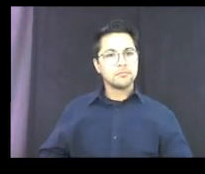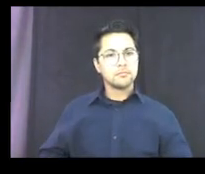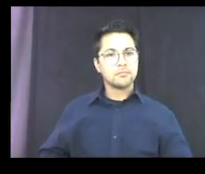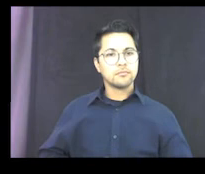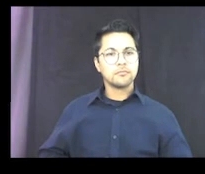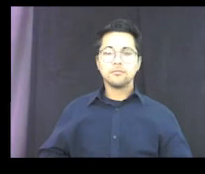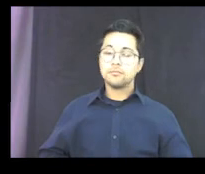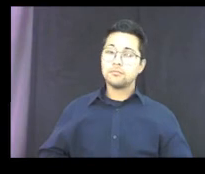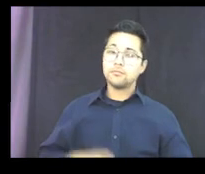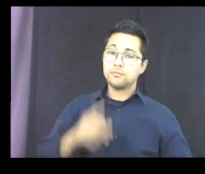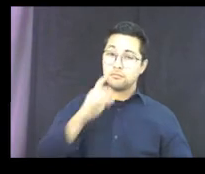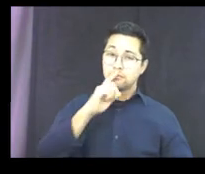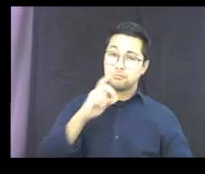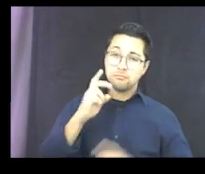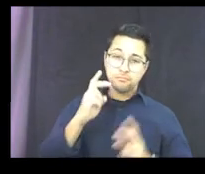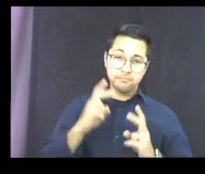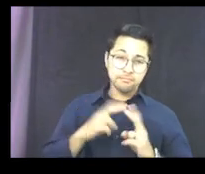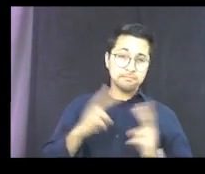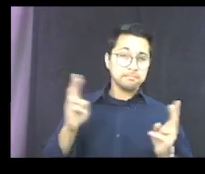Very